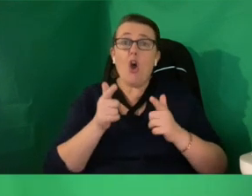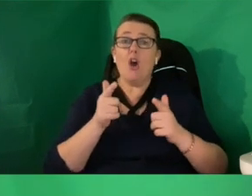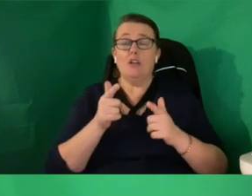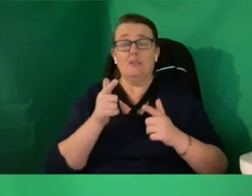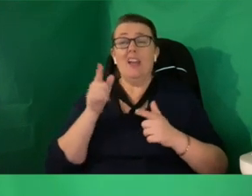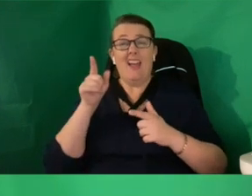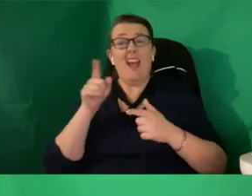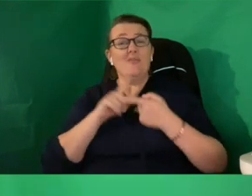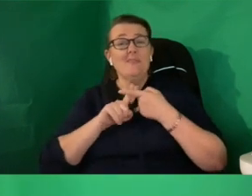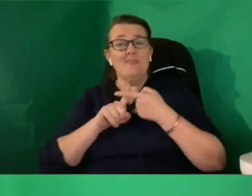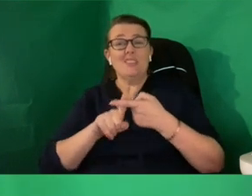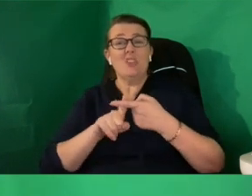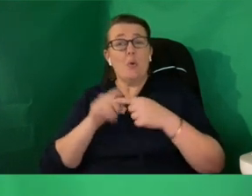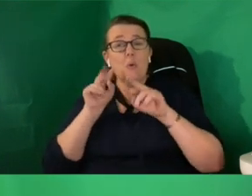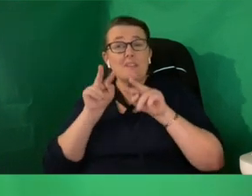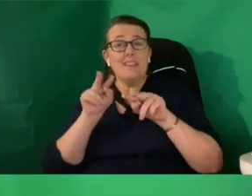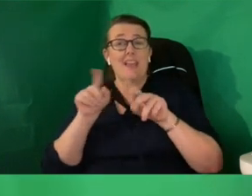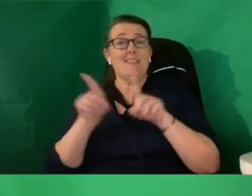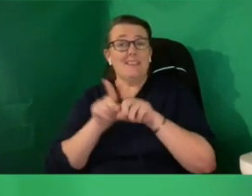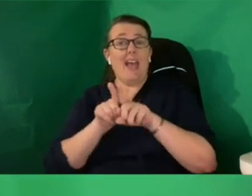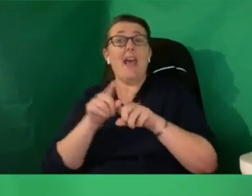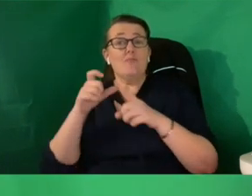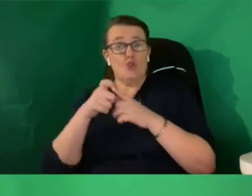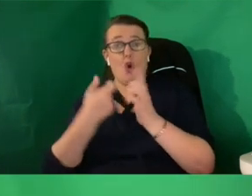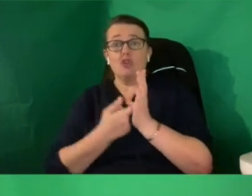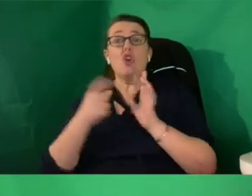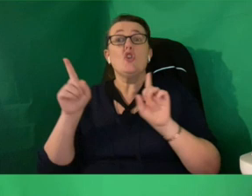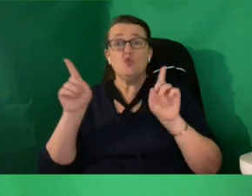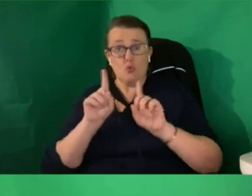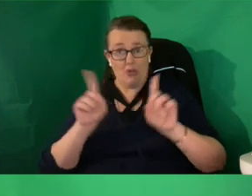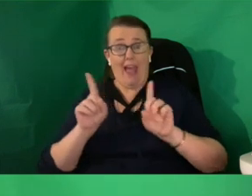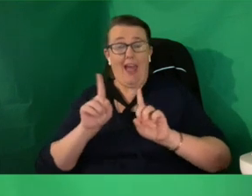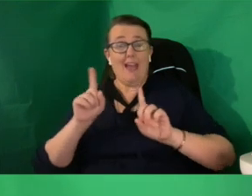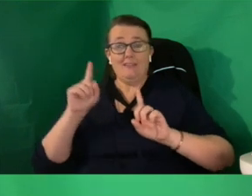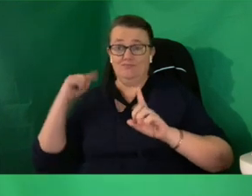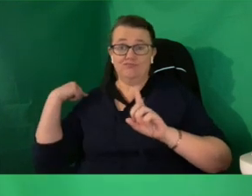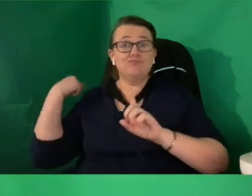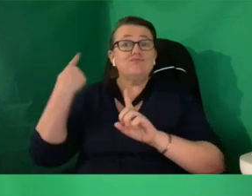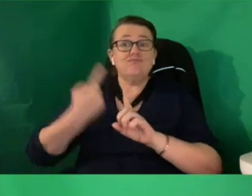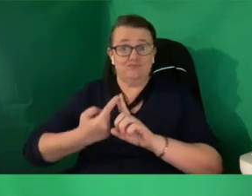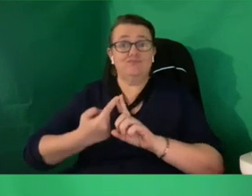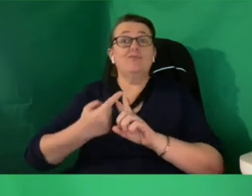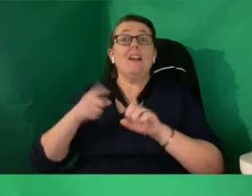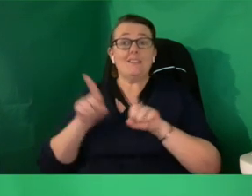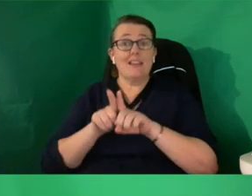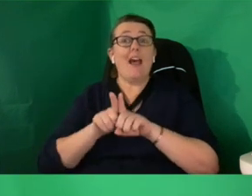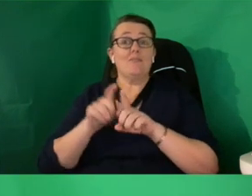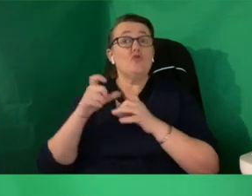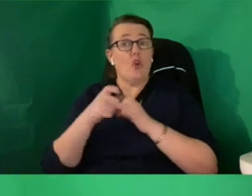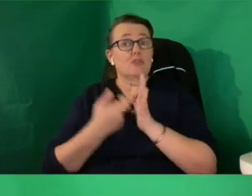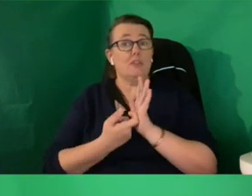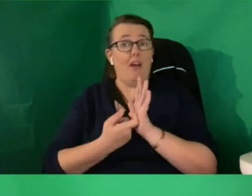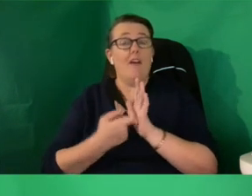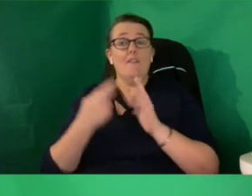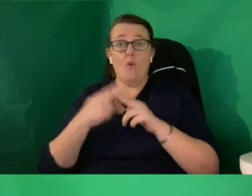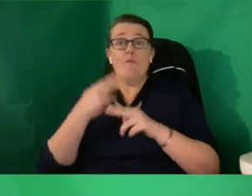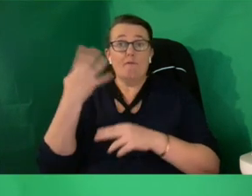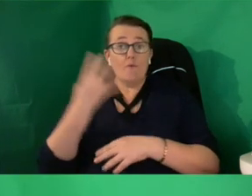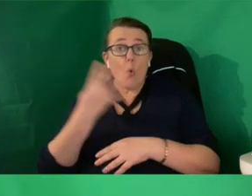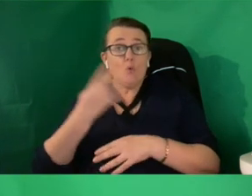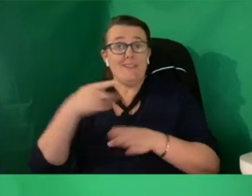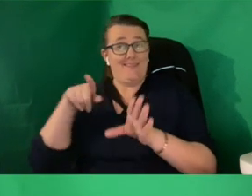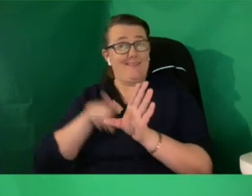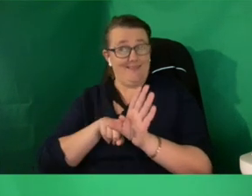he's watched her growth and development over the many years. So with that being said,